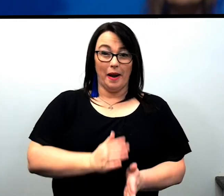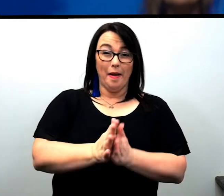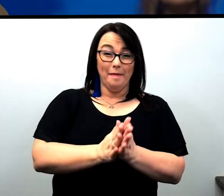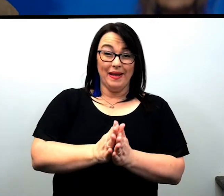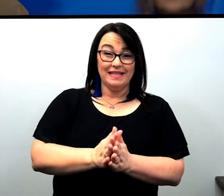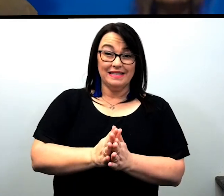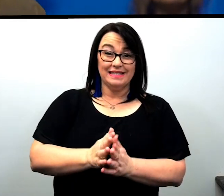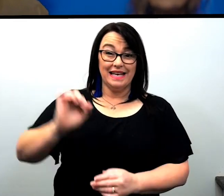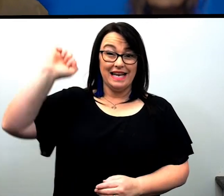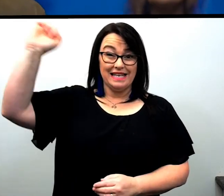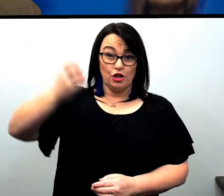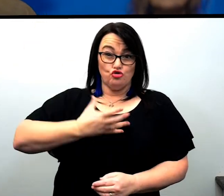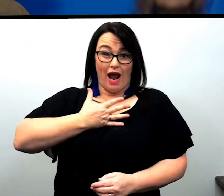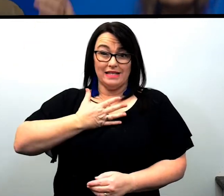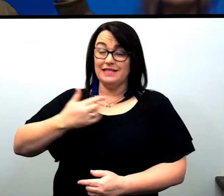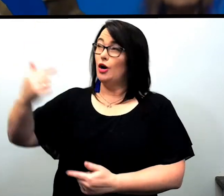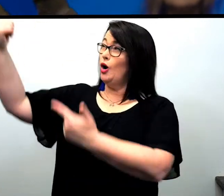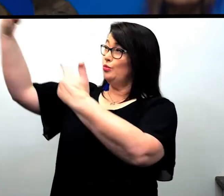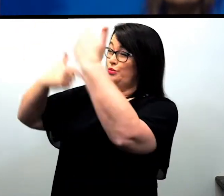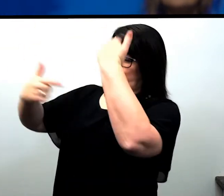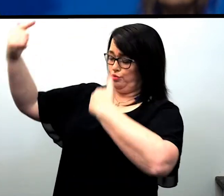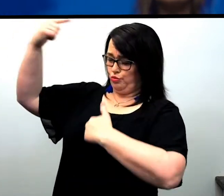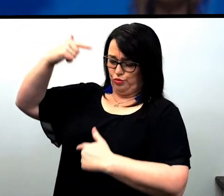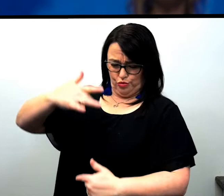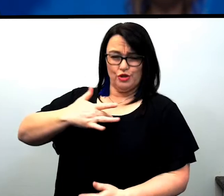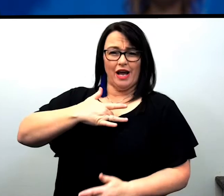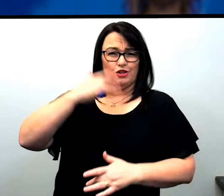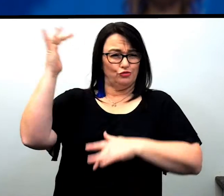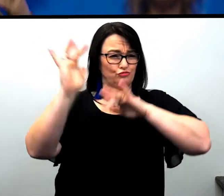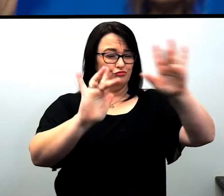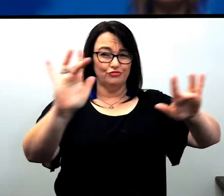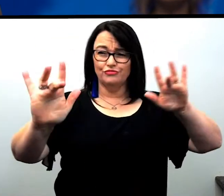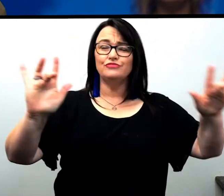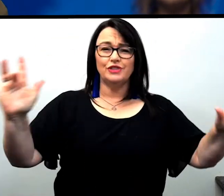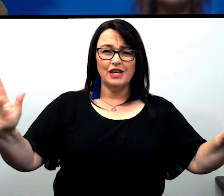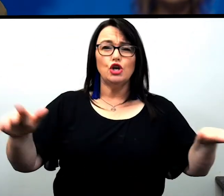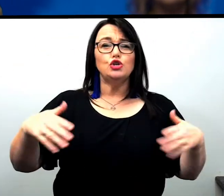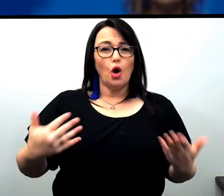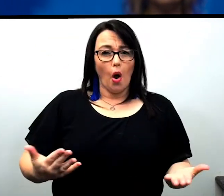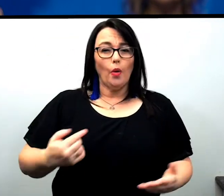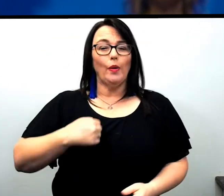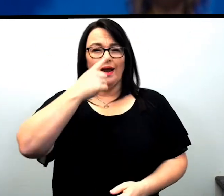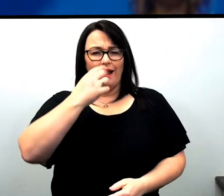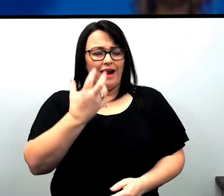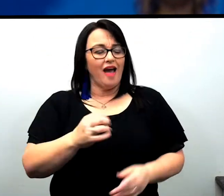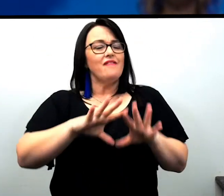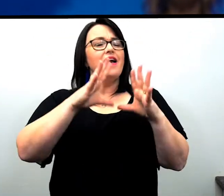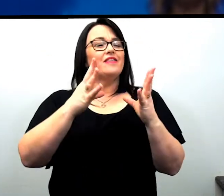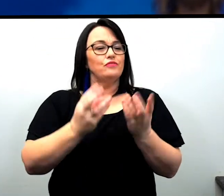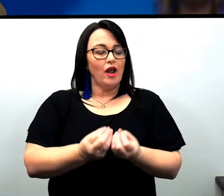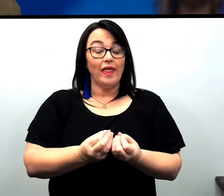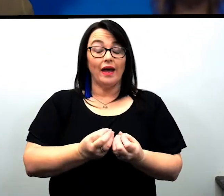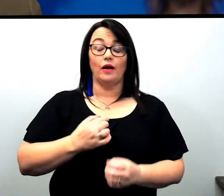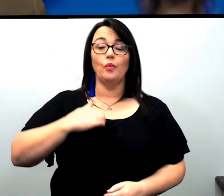His grace. And it says He's able to make all grace abound to us that we might have all sufficiency in all things. I'm